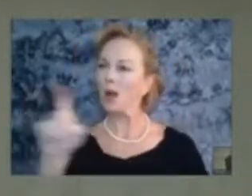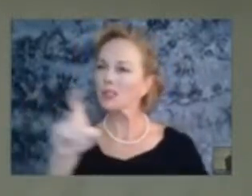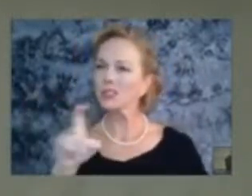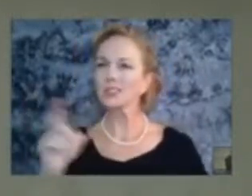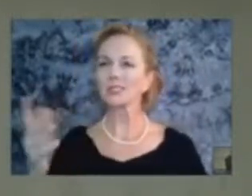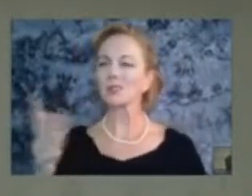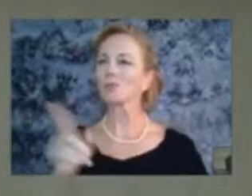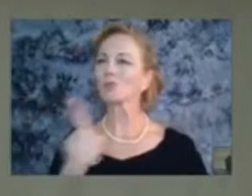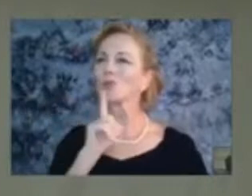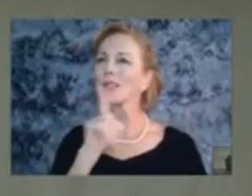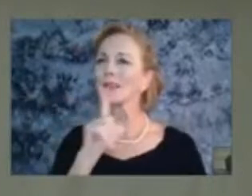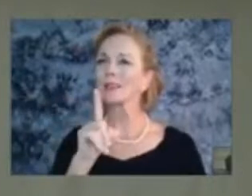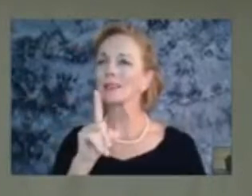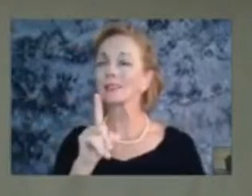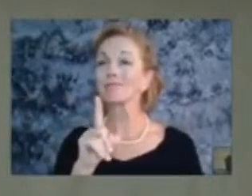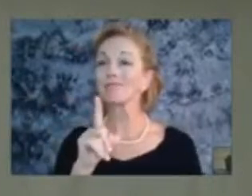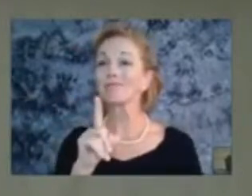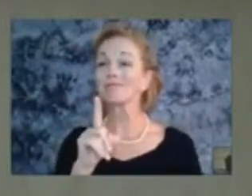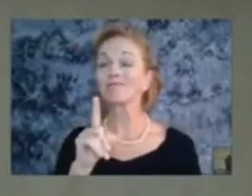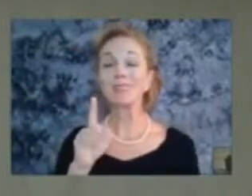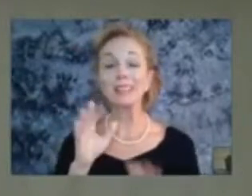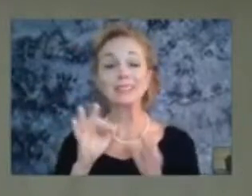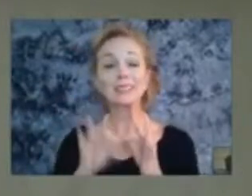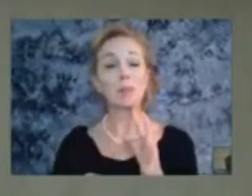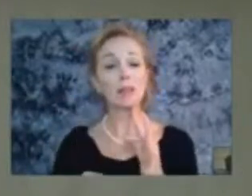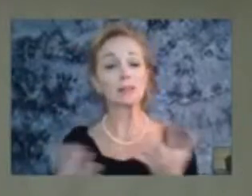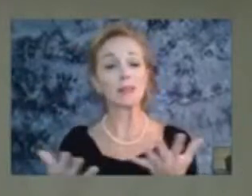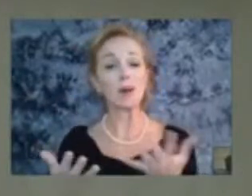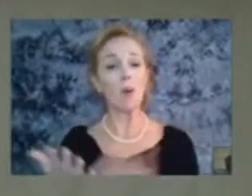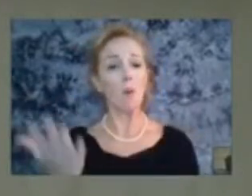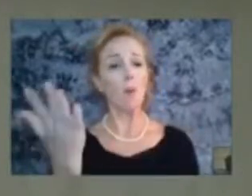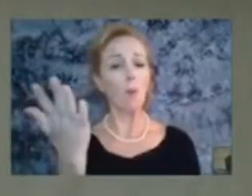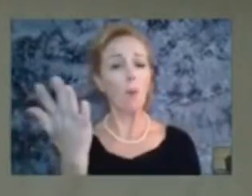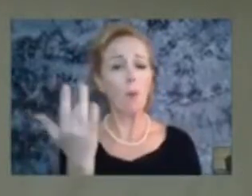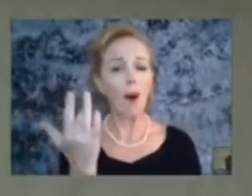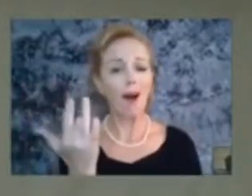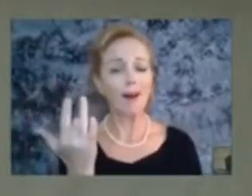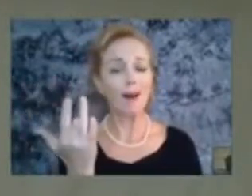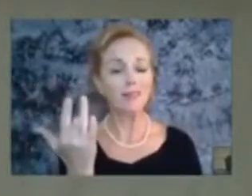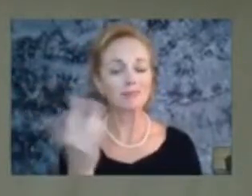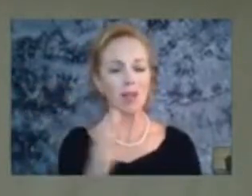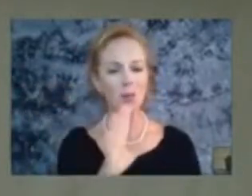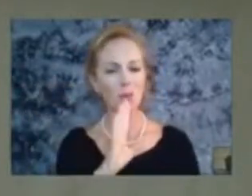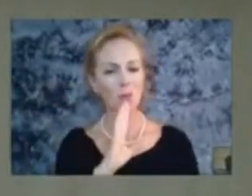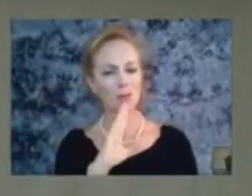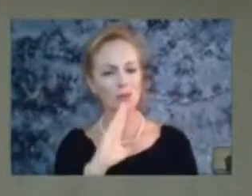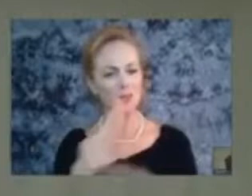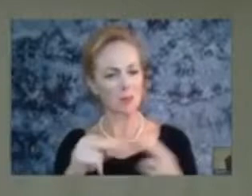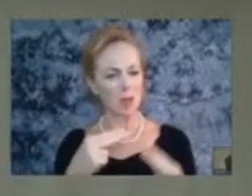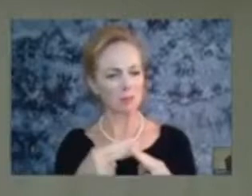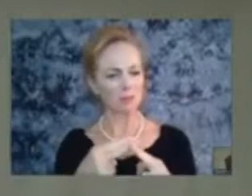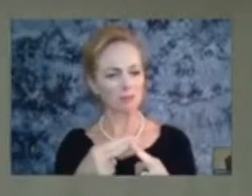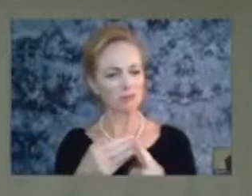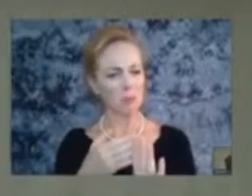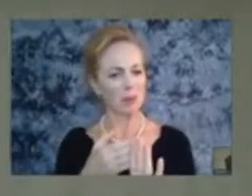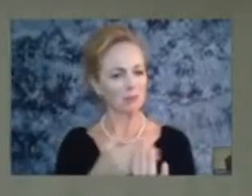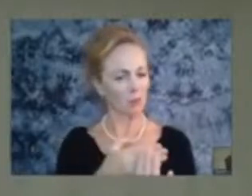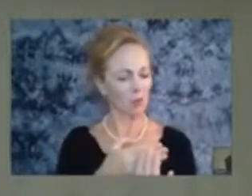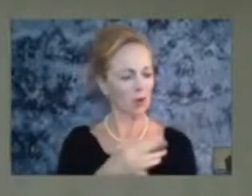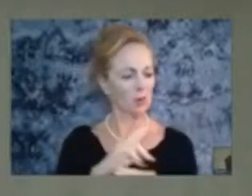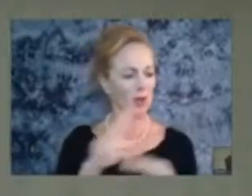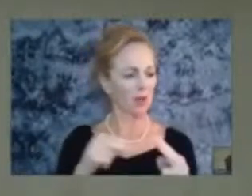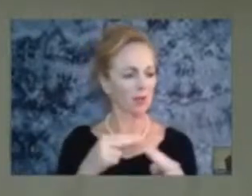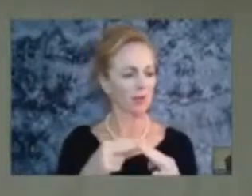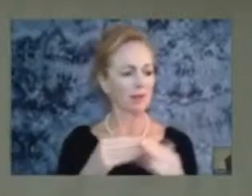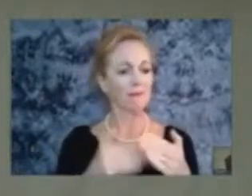really boil down to why. Because we've talked previously about a phased implementation, and that